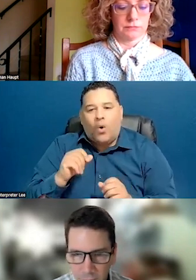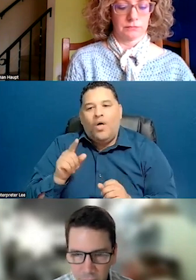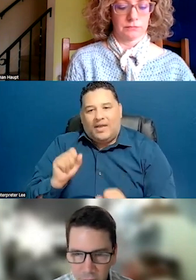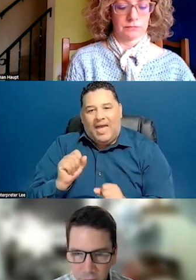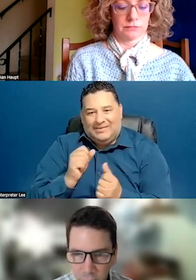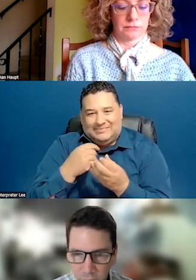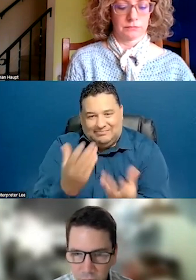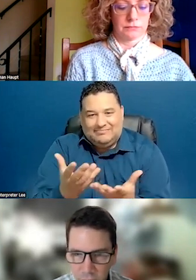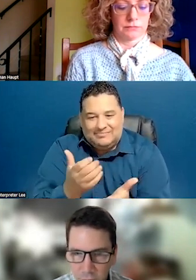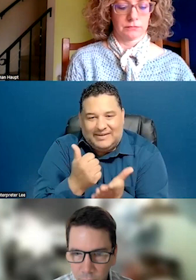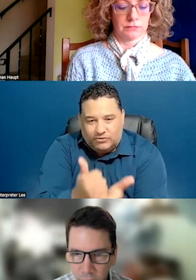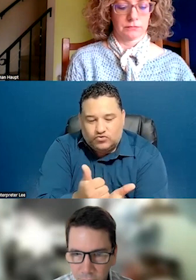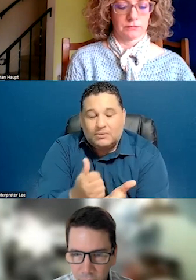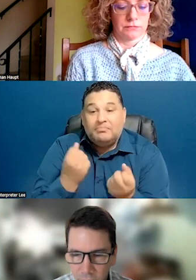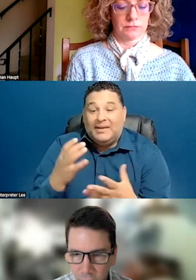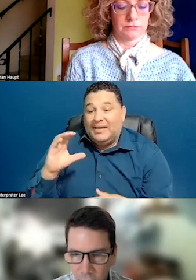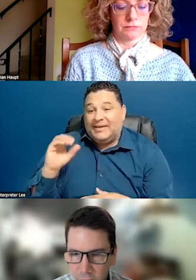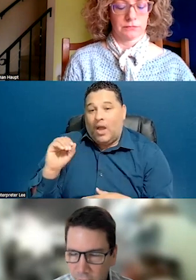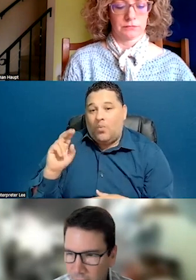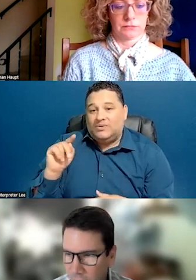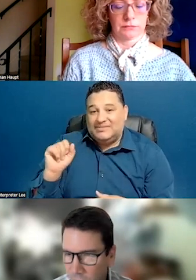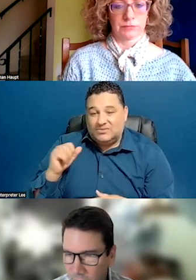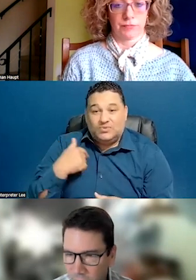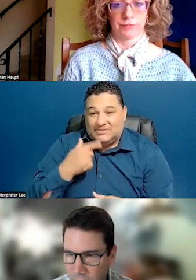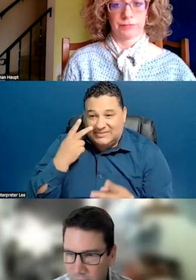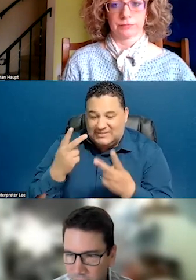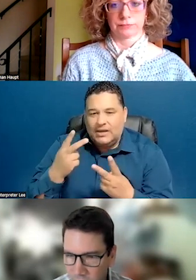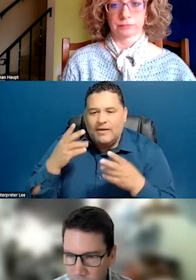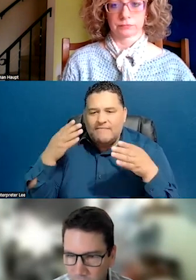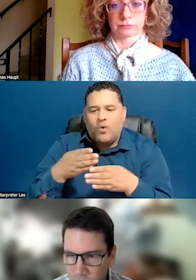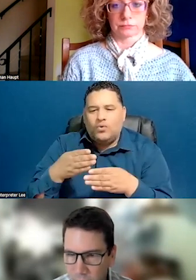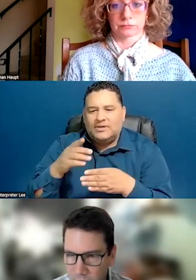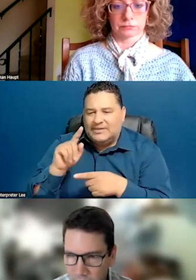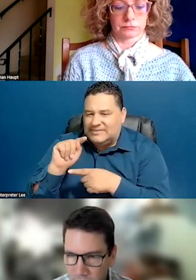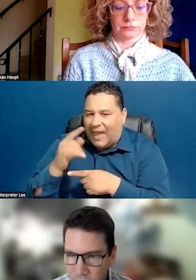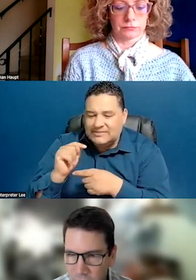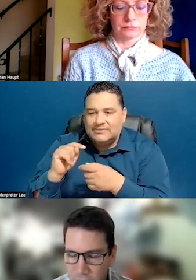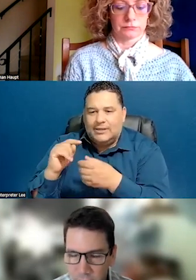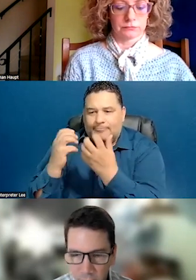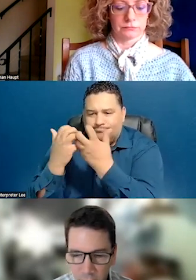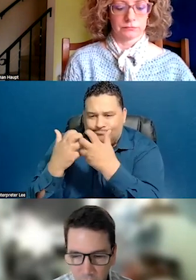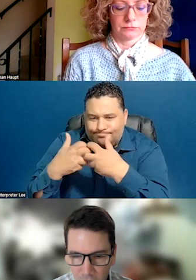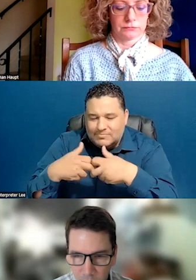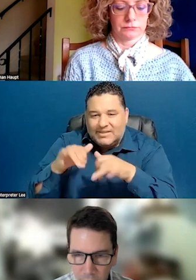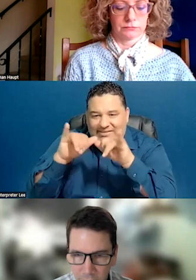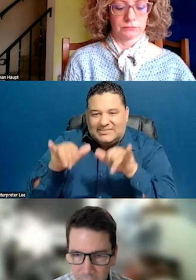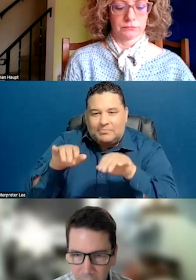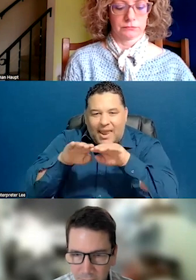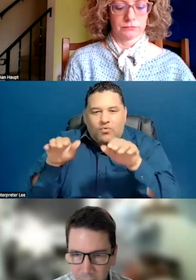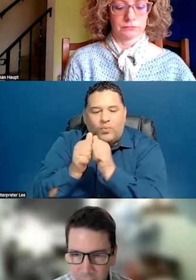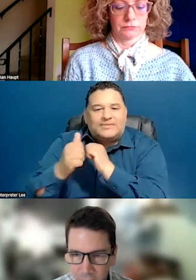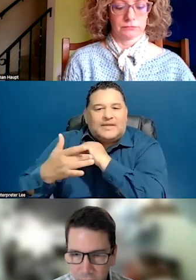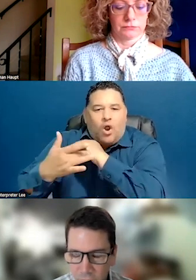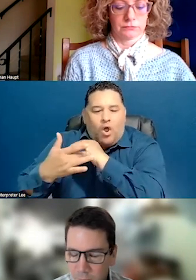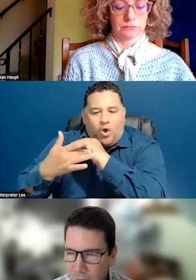lot of counties that we've seen are really focusing on tight integration at the system level with technology. And